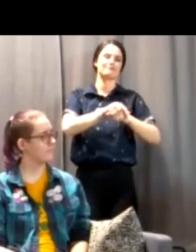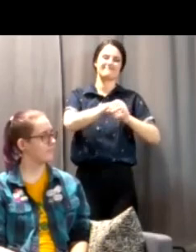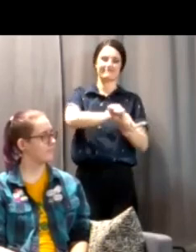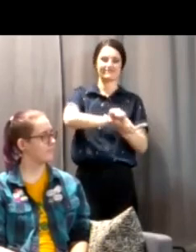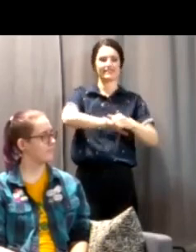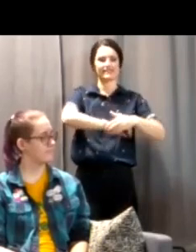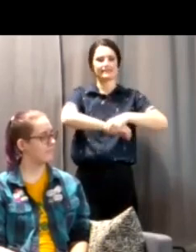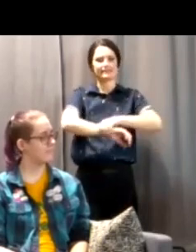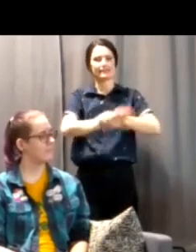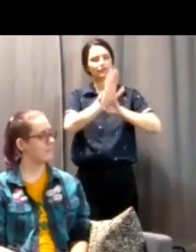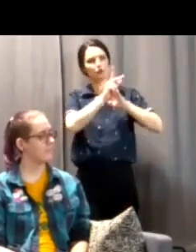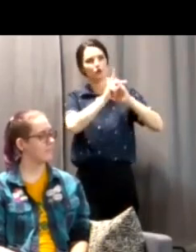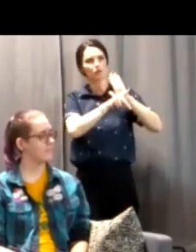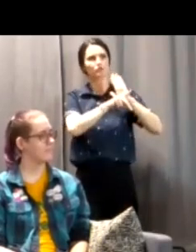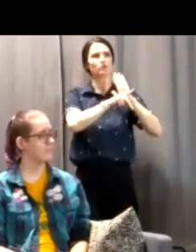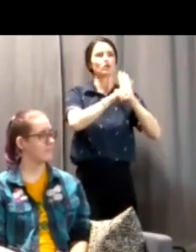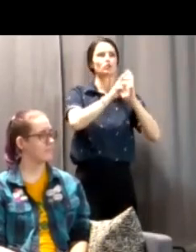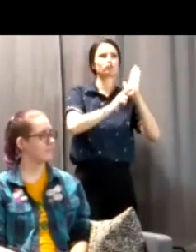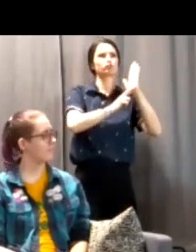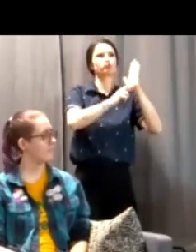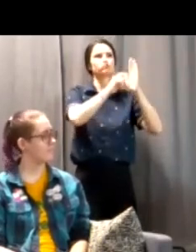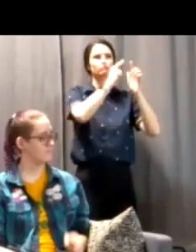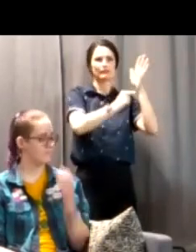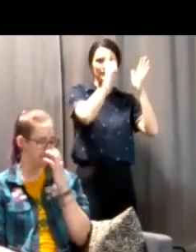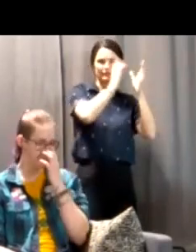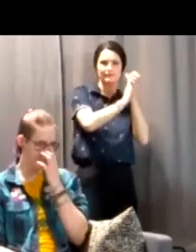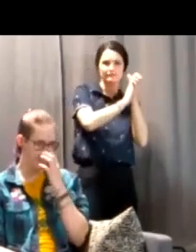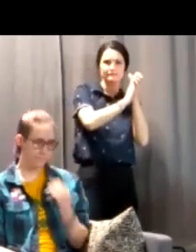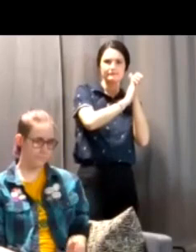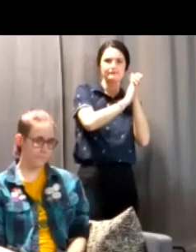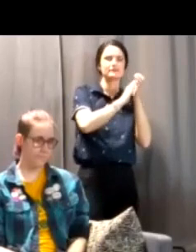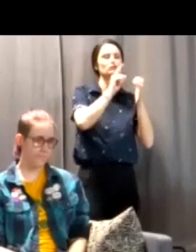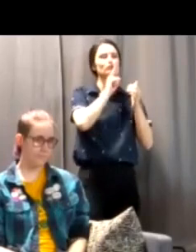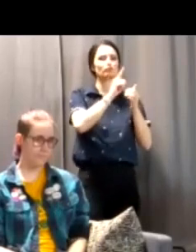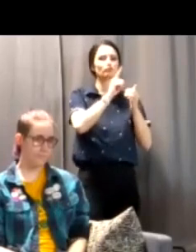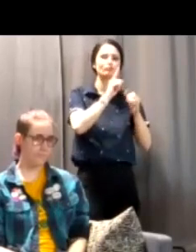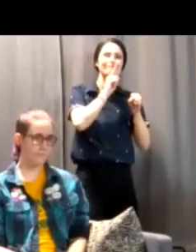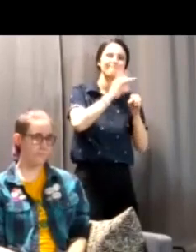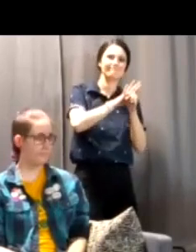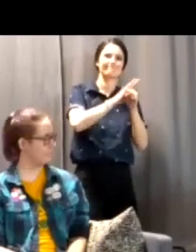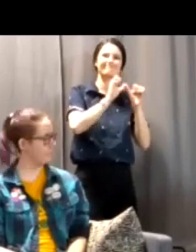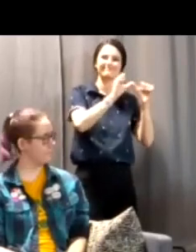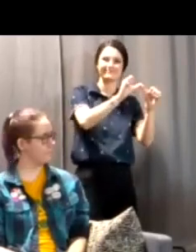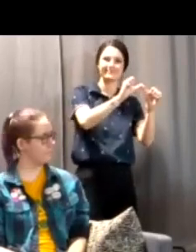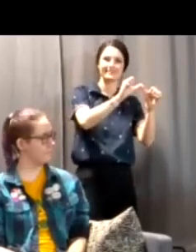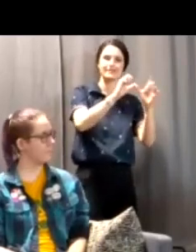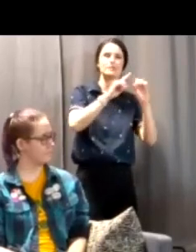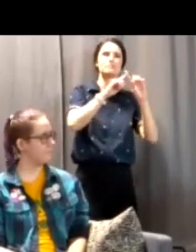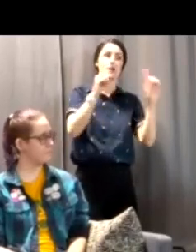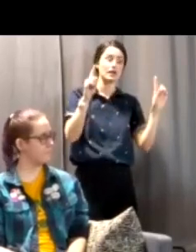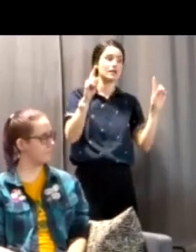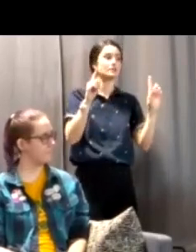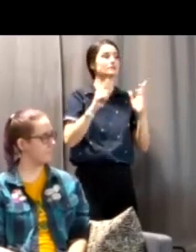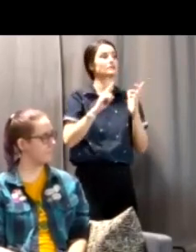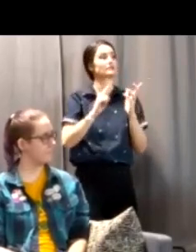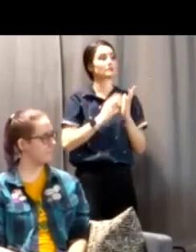their own principles, that they're not going to sacrifice those. But I'm just kind of the generation where sometimes there needs to be a